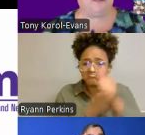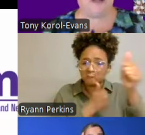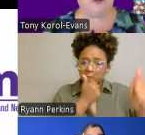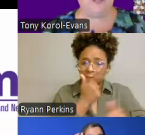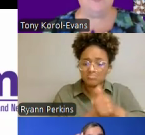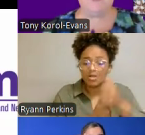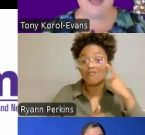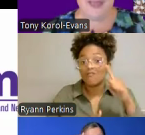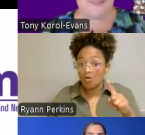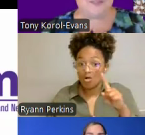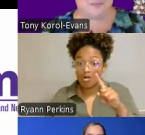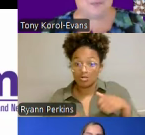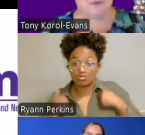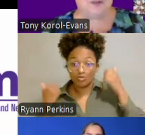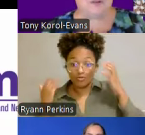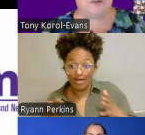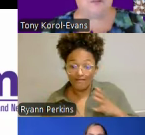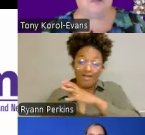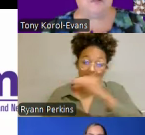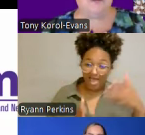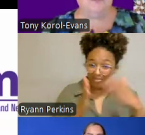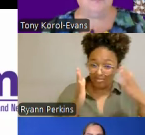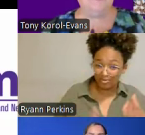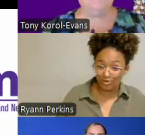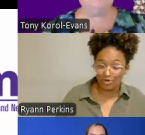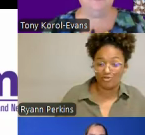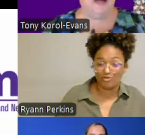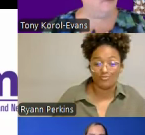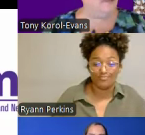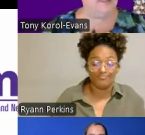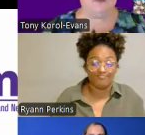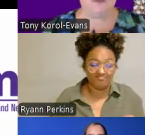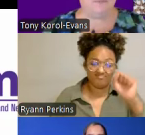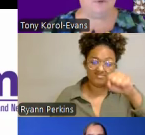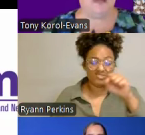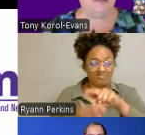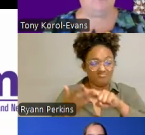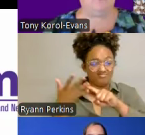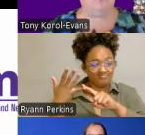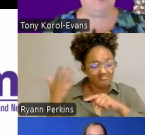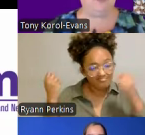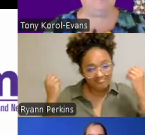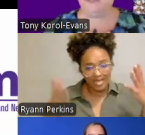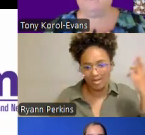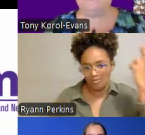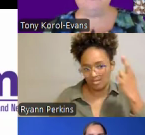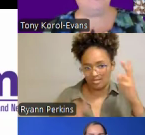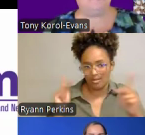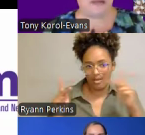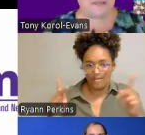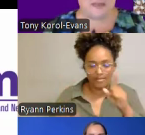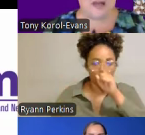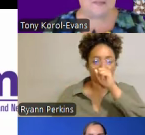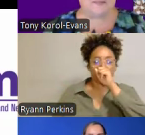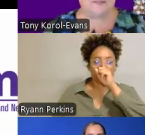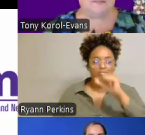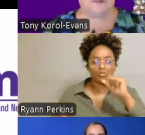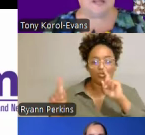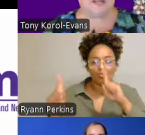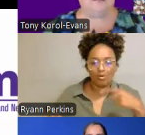the survivor and to the perpetrator. So there's a lot of reasons why people might not report, and we have to respect